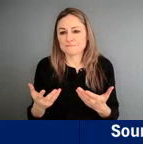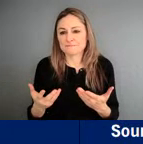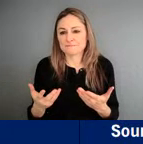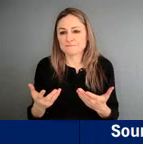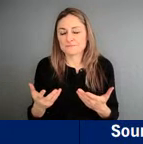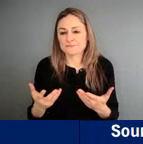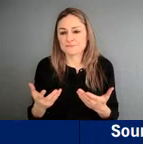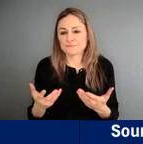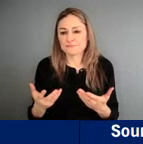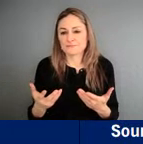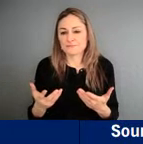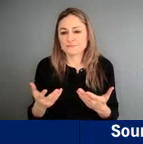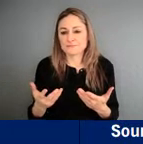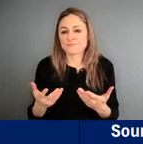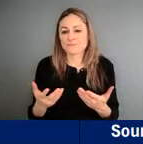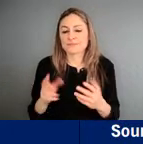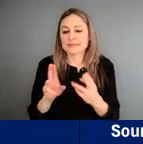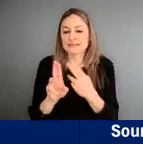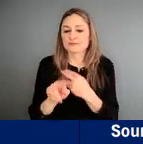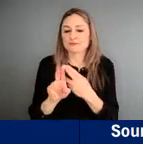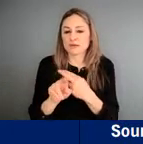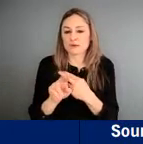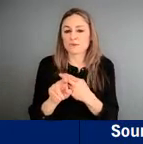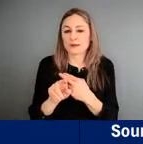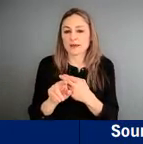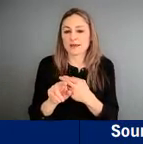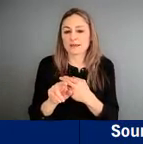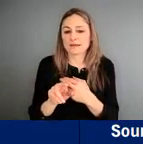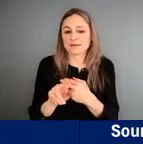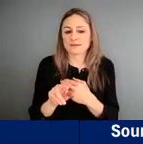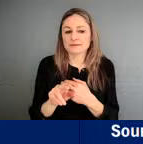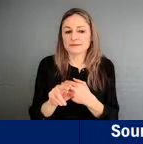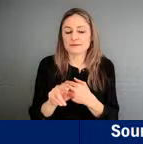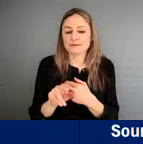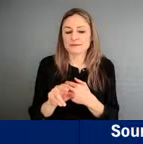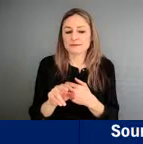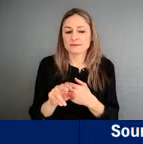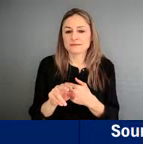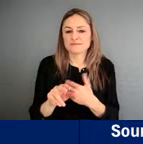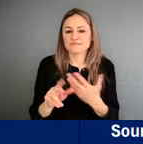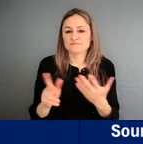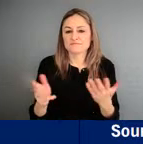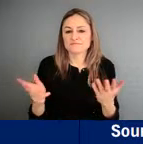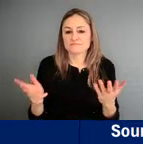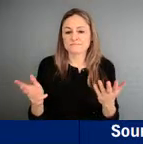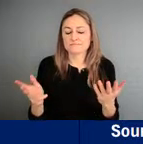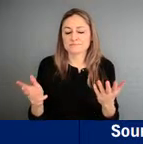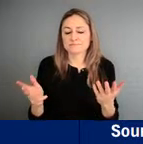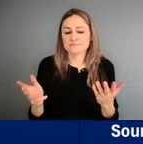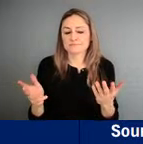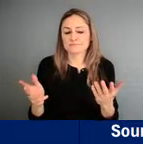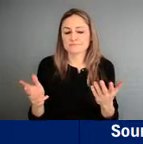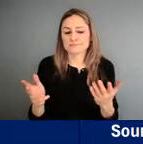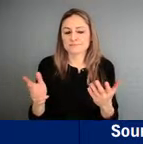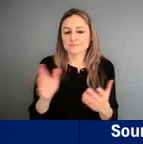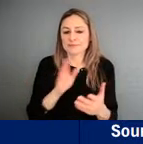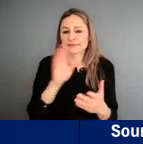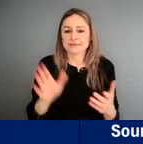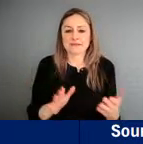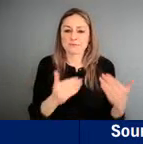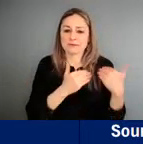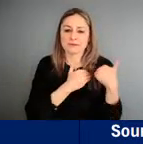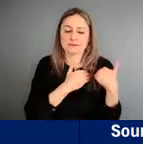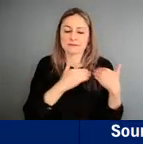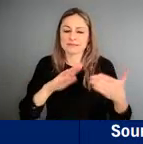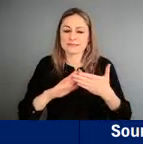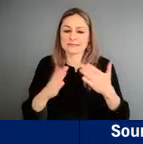the freeway and the bridge have never been the responsibility of the city of